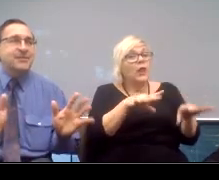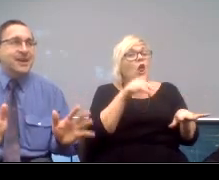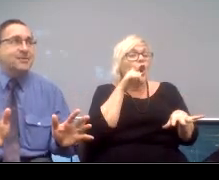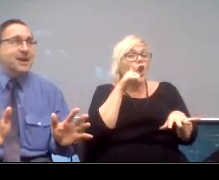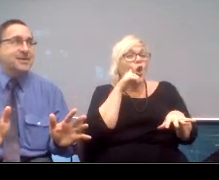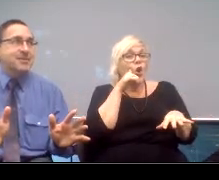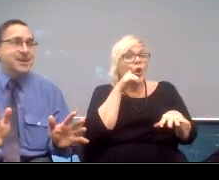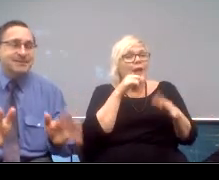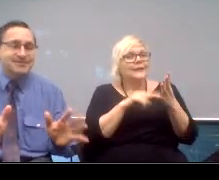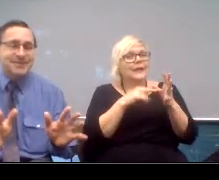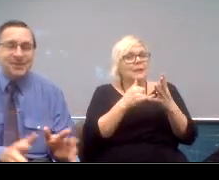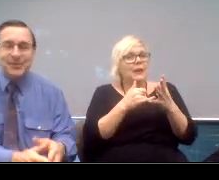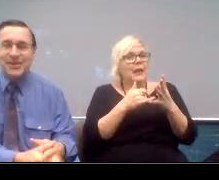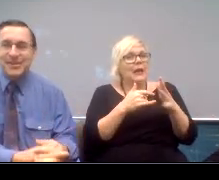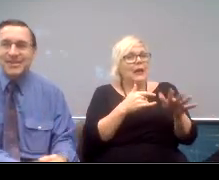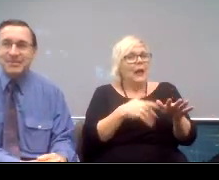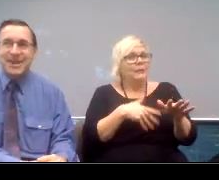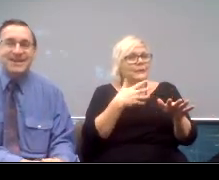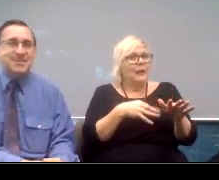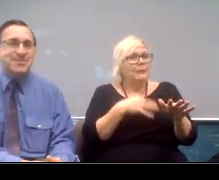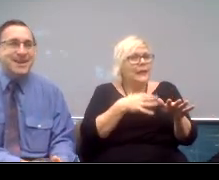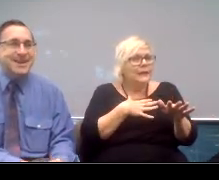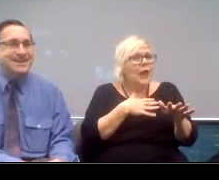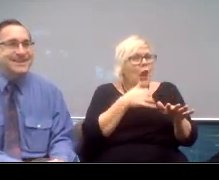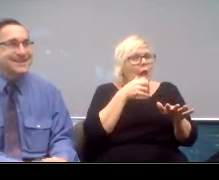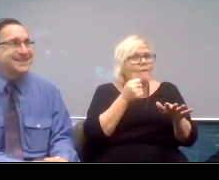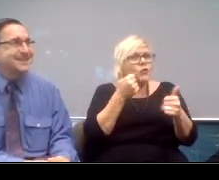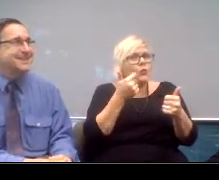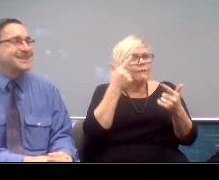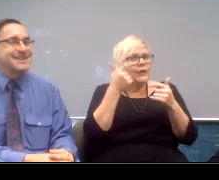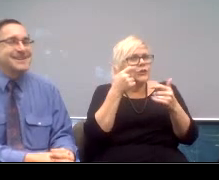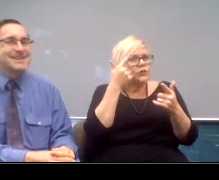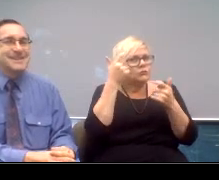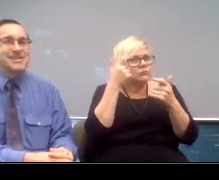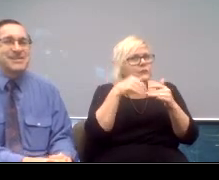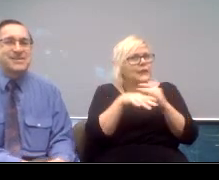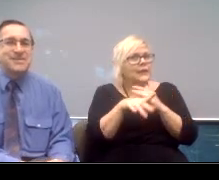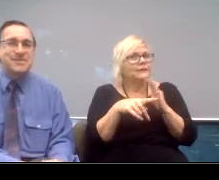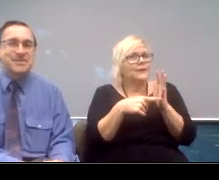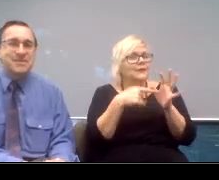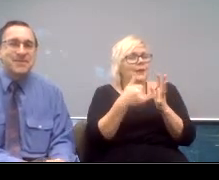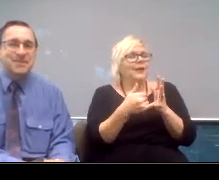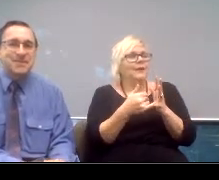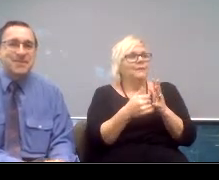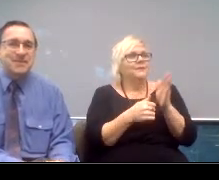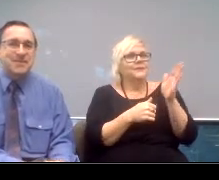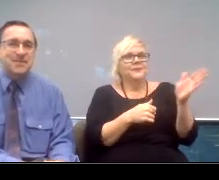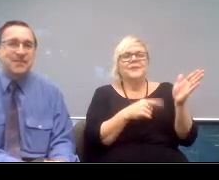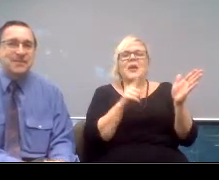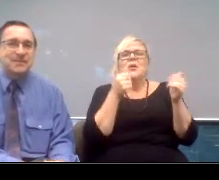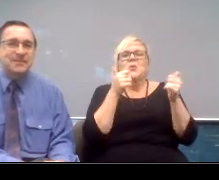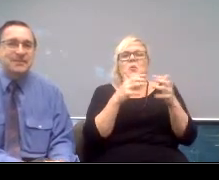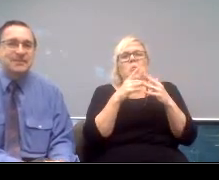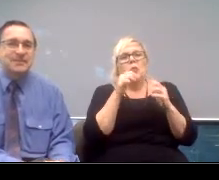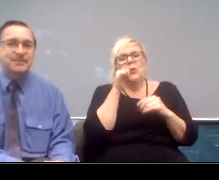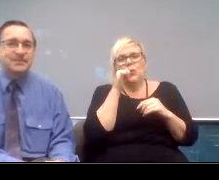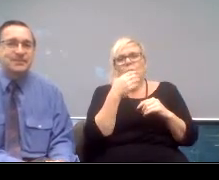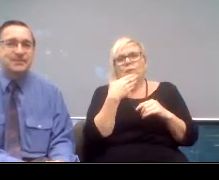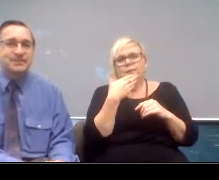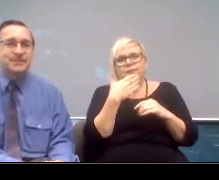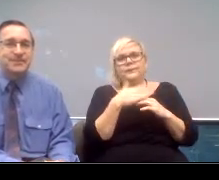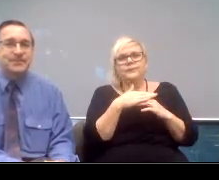And if Tasmania is upset, I also know there's some down in Tasmania. That's really good to know, Dr. Walker. We're very